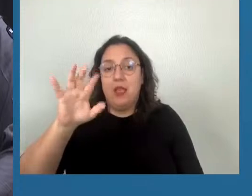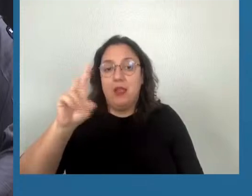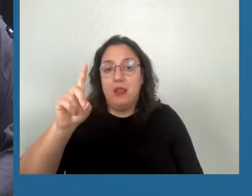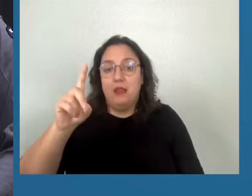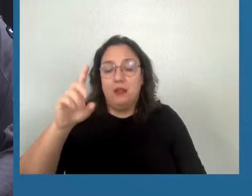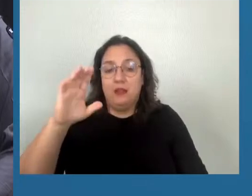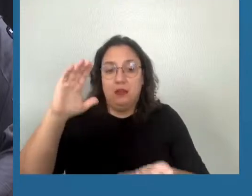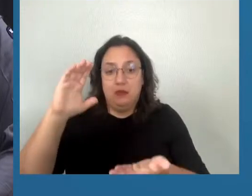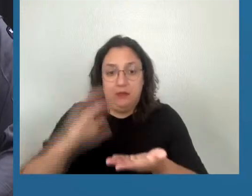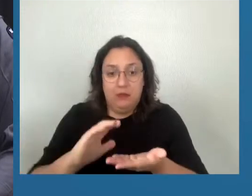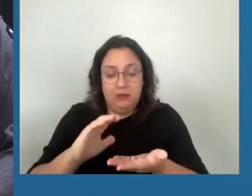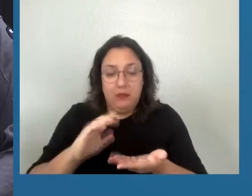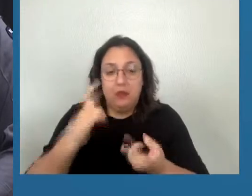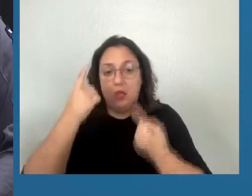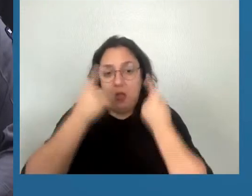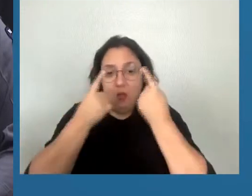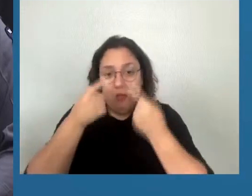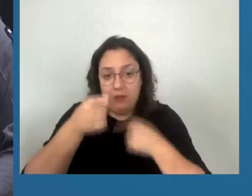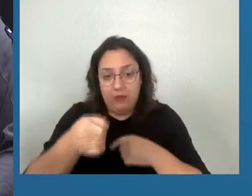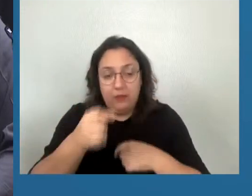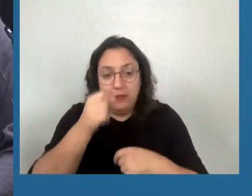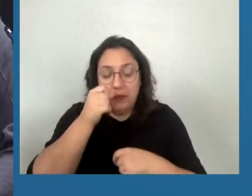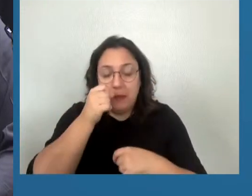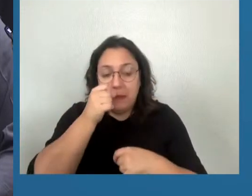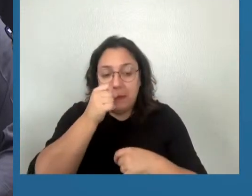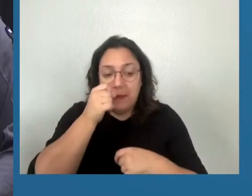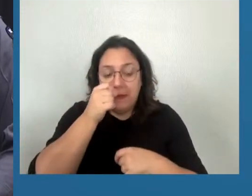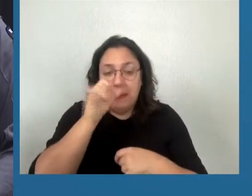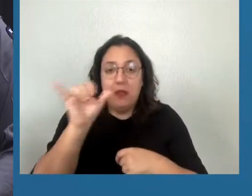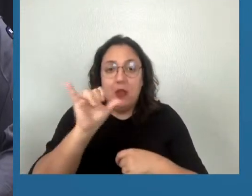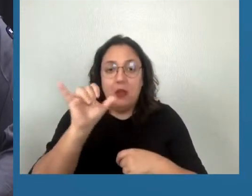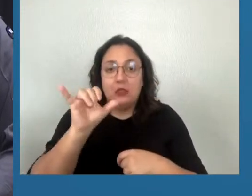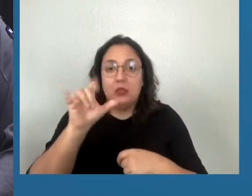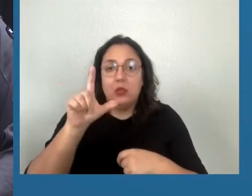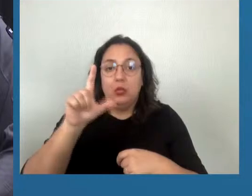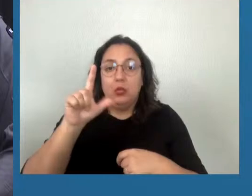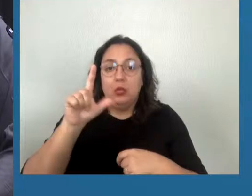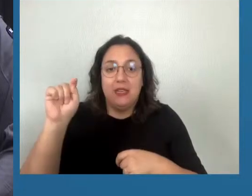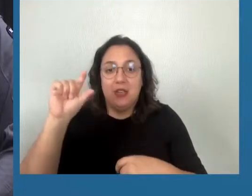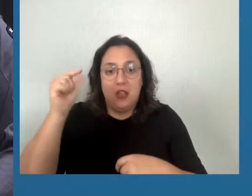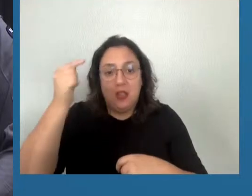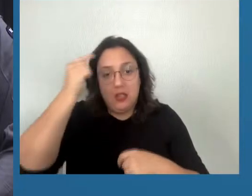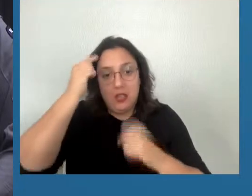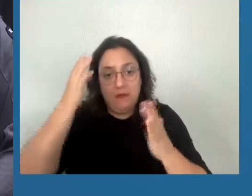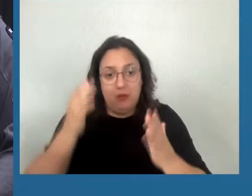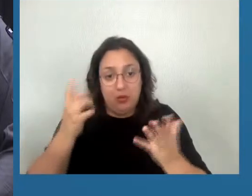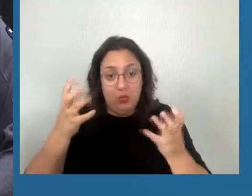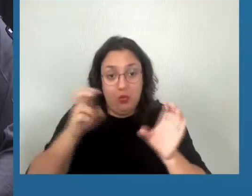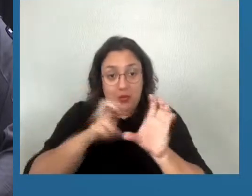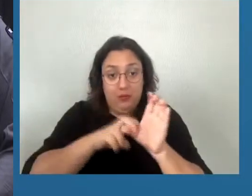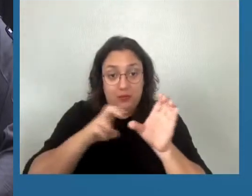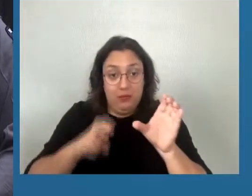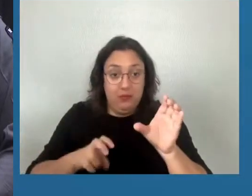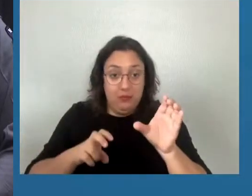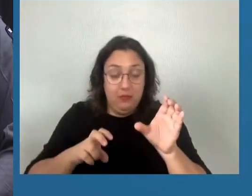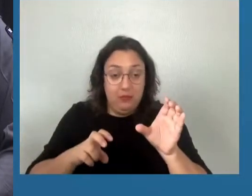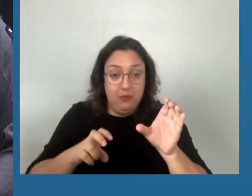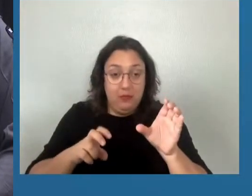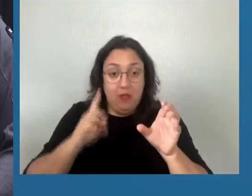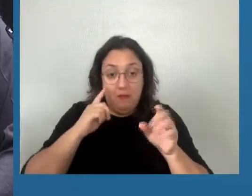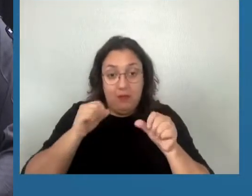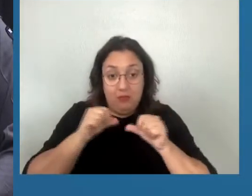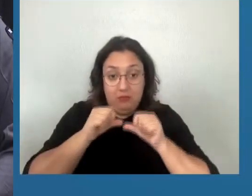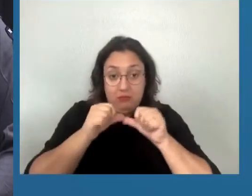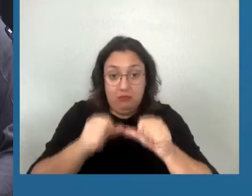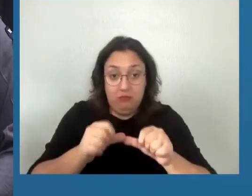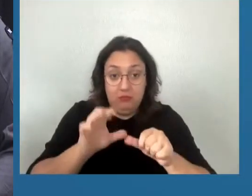And second, on the lieutenant governor, would you like to see him step out of office now so you can pick somebody new for the remainder of your term?